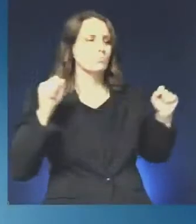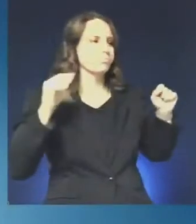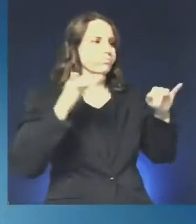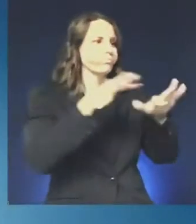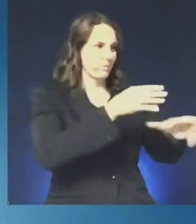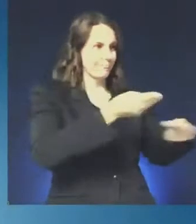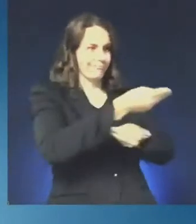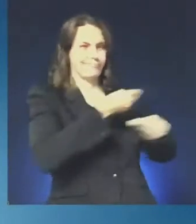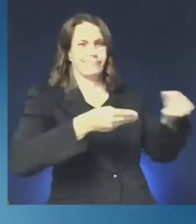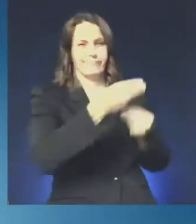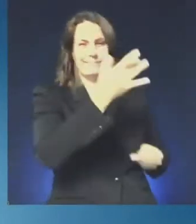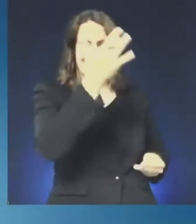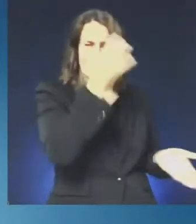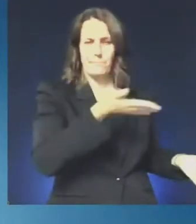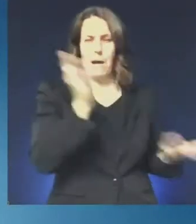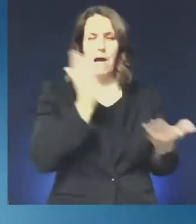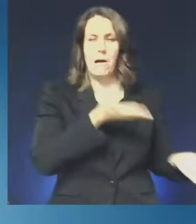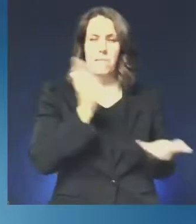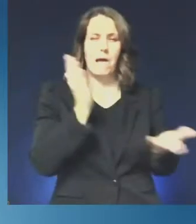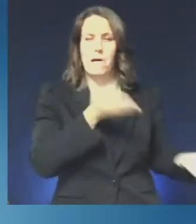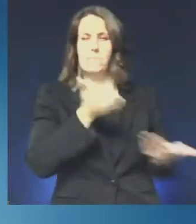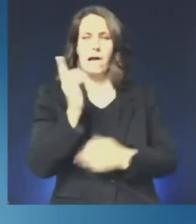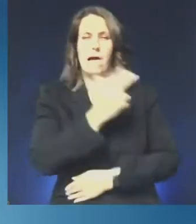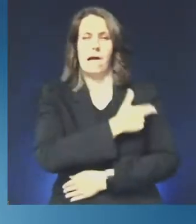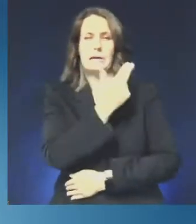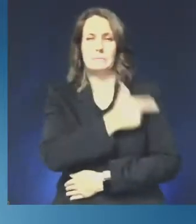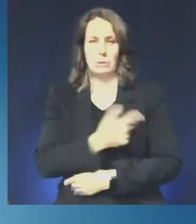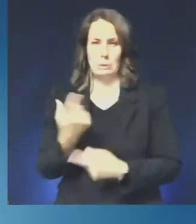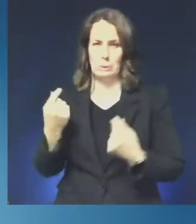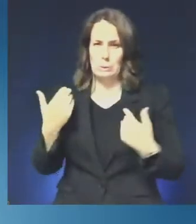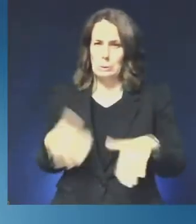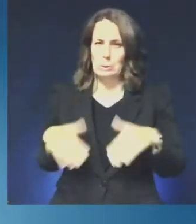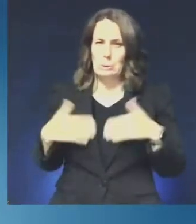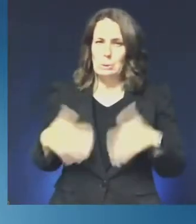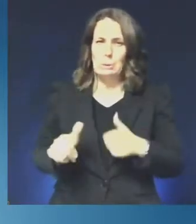Fox from WKOW-TV in Madison. Rhonda.